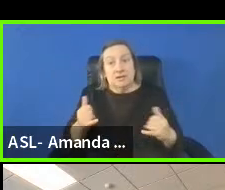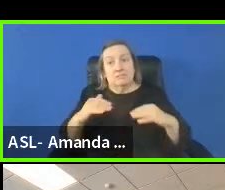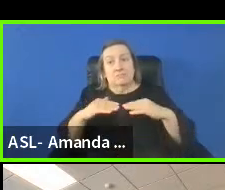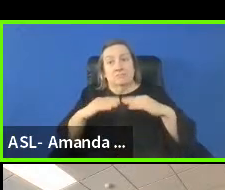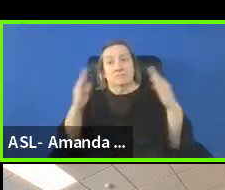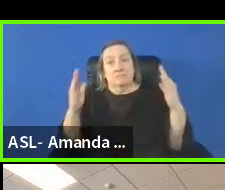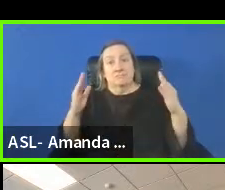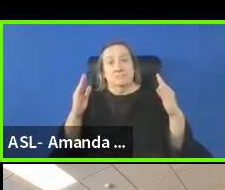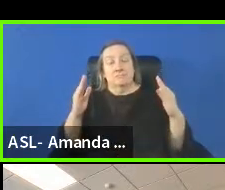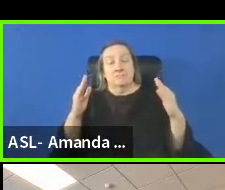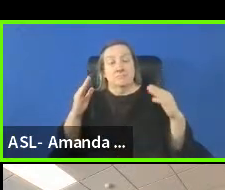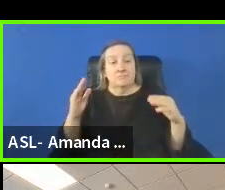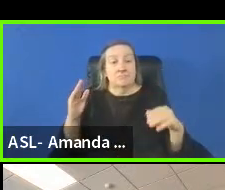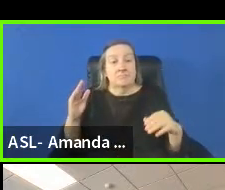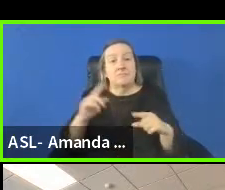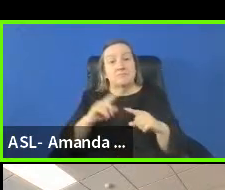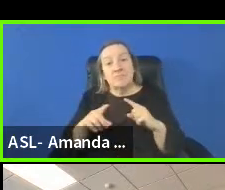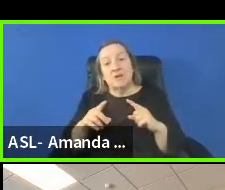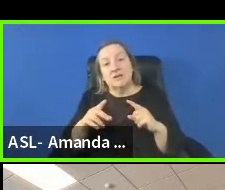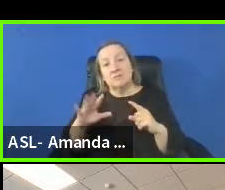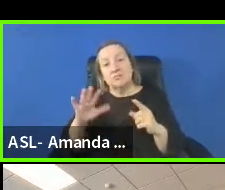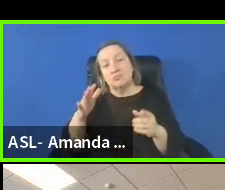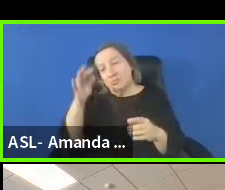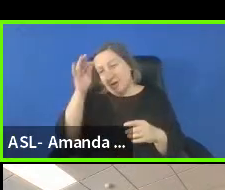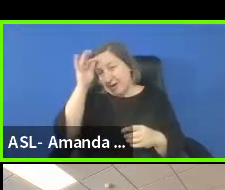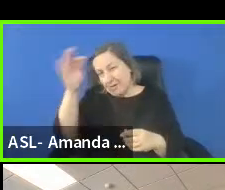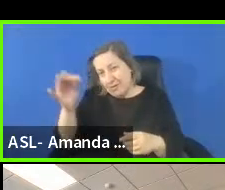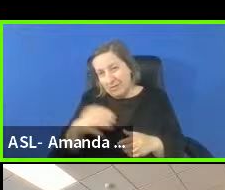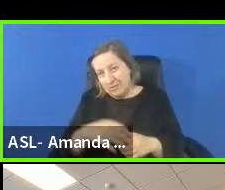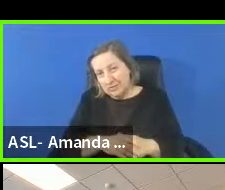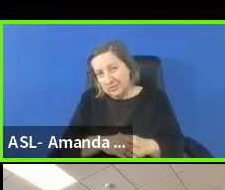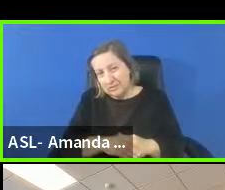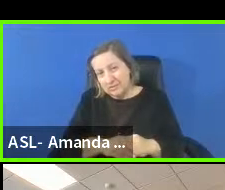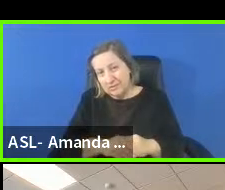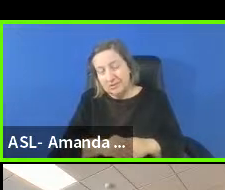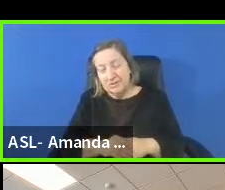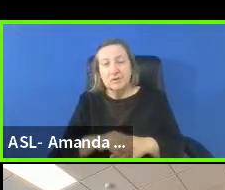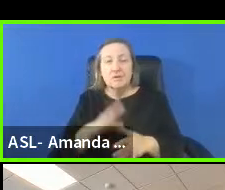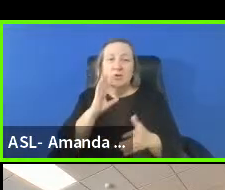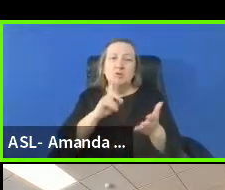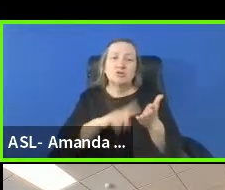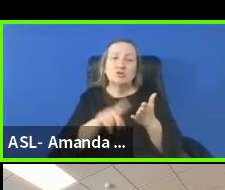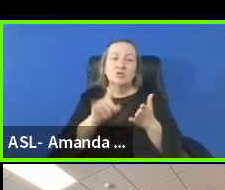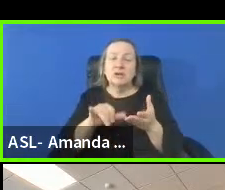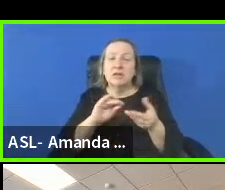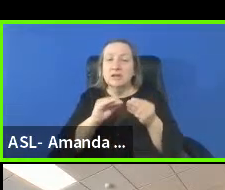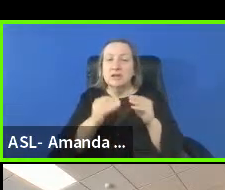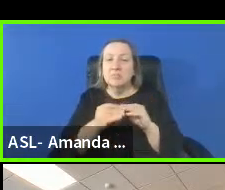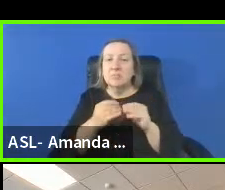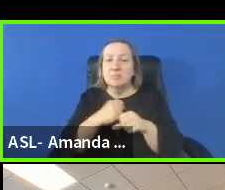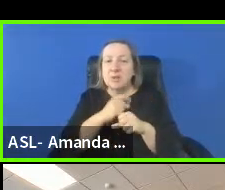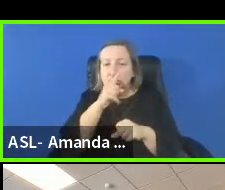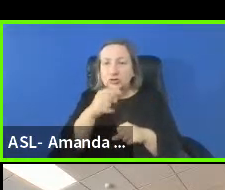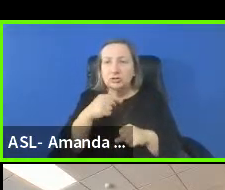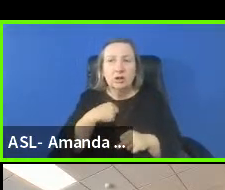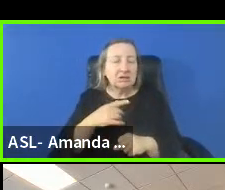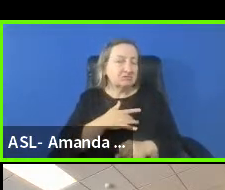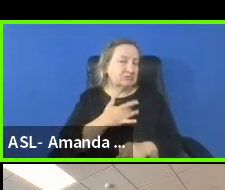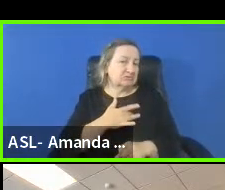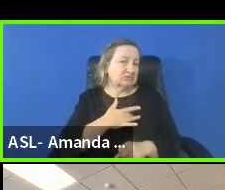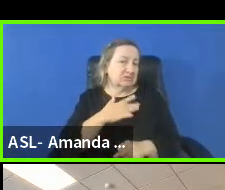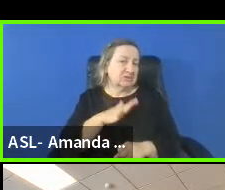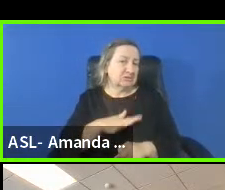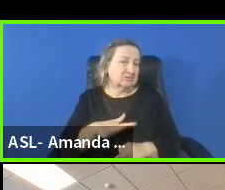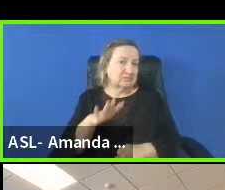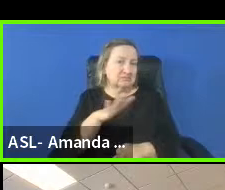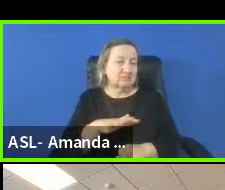span, but it's fairly close. So we'll check that number and make sure, but I believe it's in the